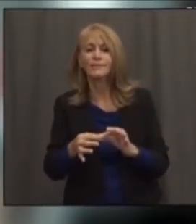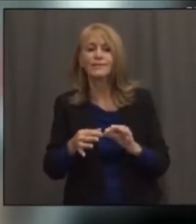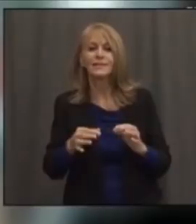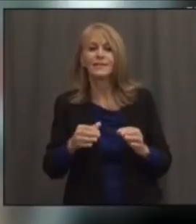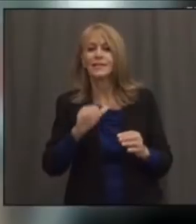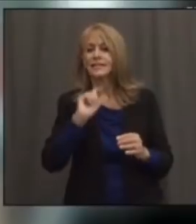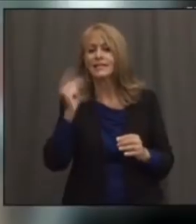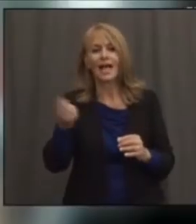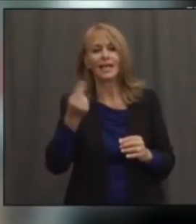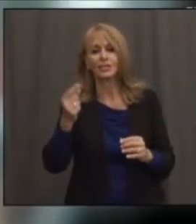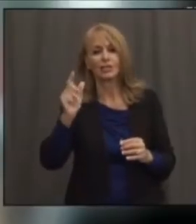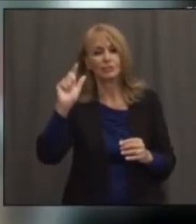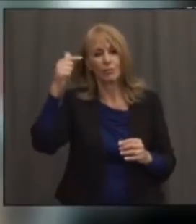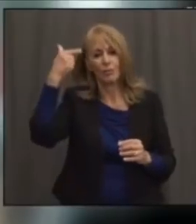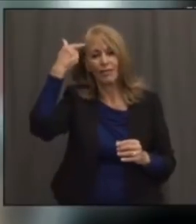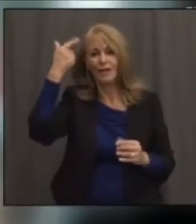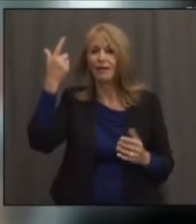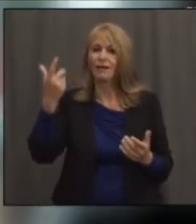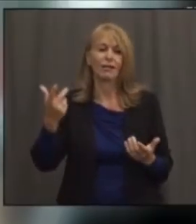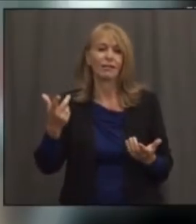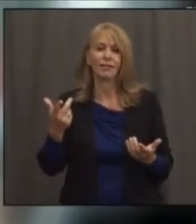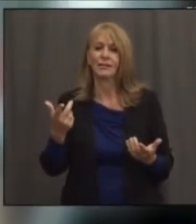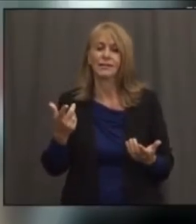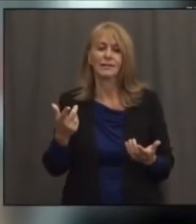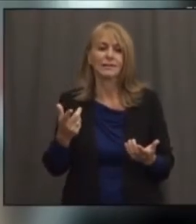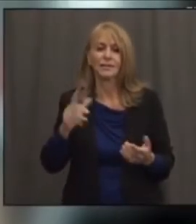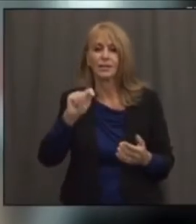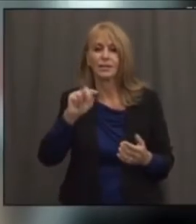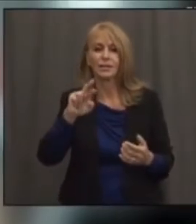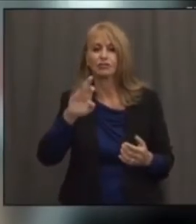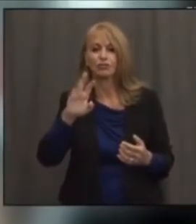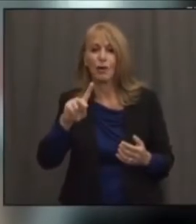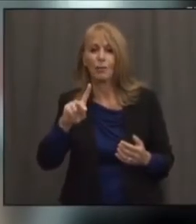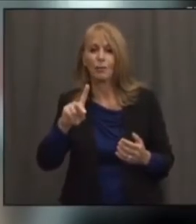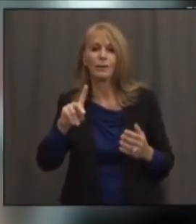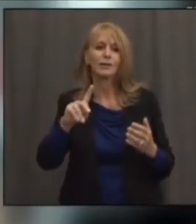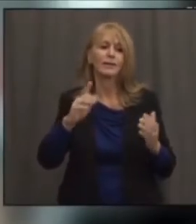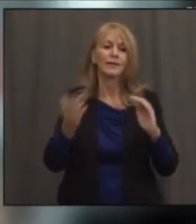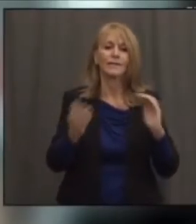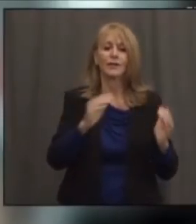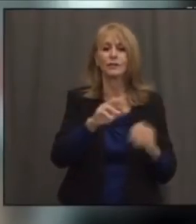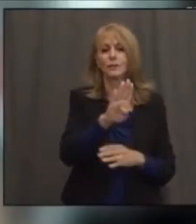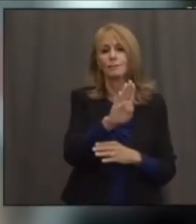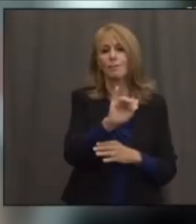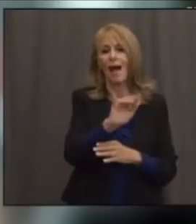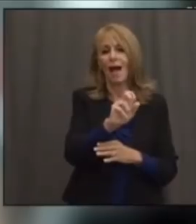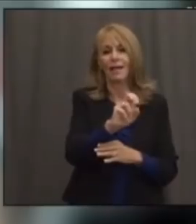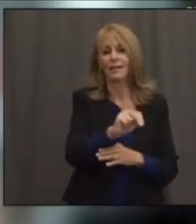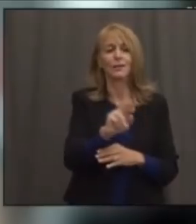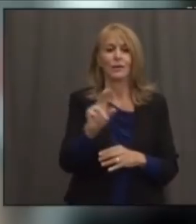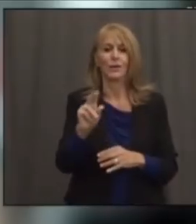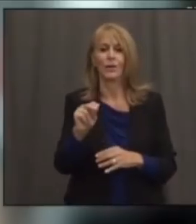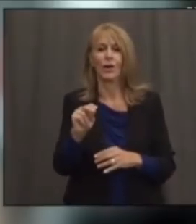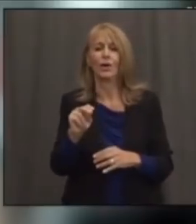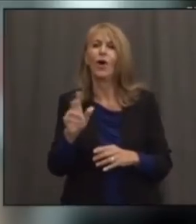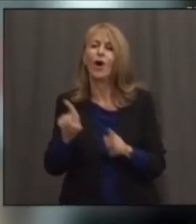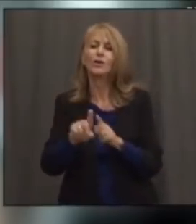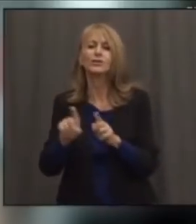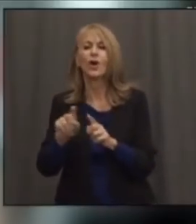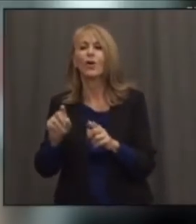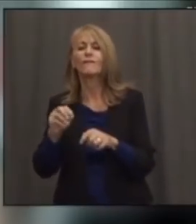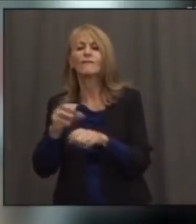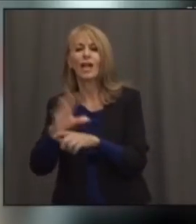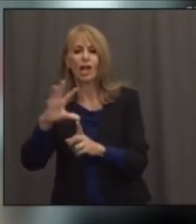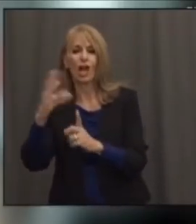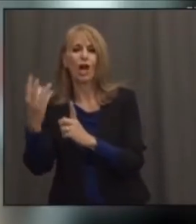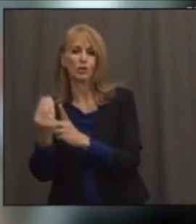not just purely political. You cast it in sort of political terms, Trump voters versus Biden voters. I think it's also somewhat cultural. I think it's a